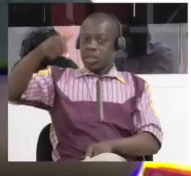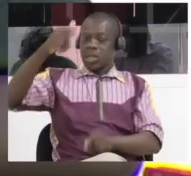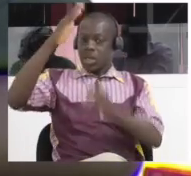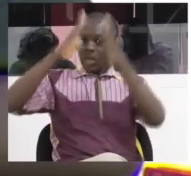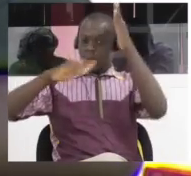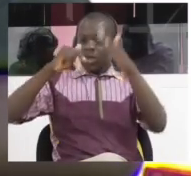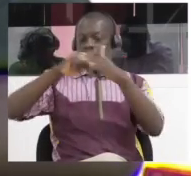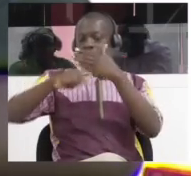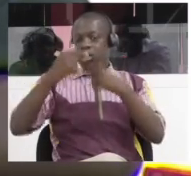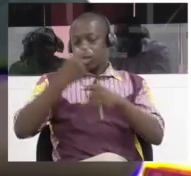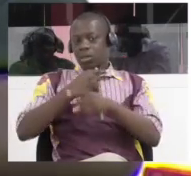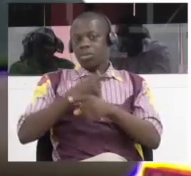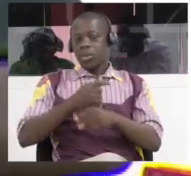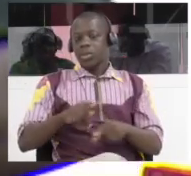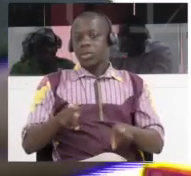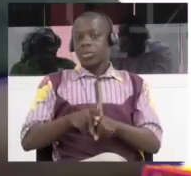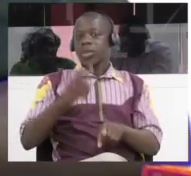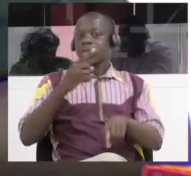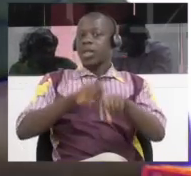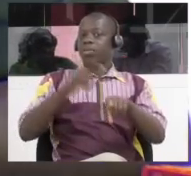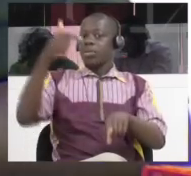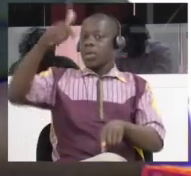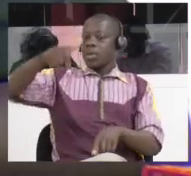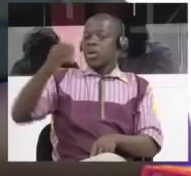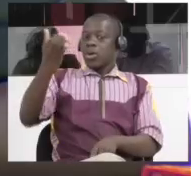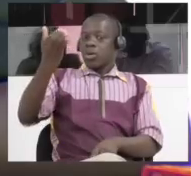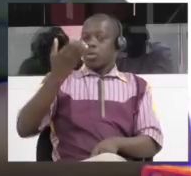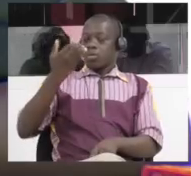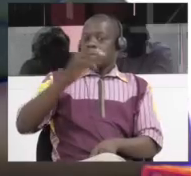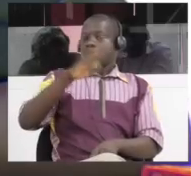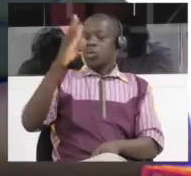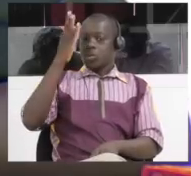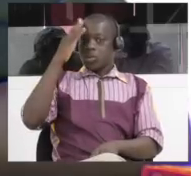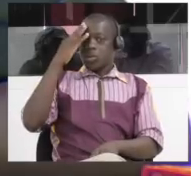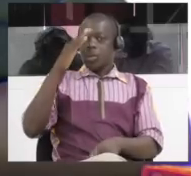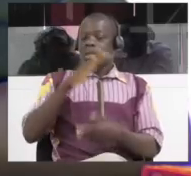When the Nigerians came, I don't know the details of